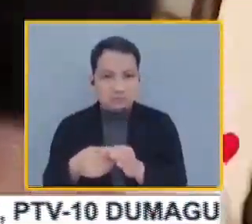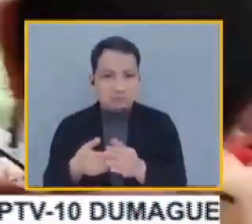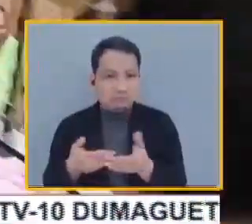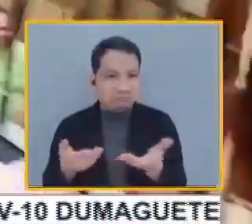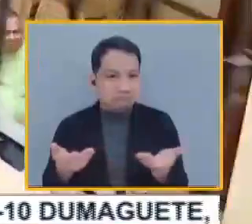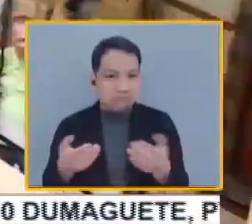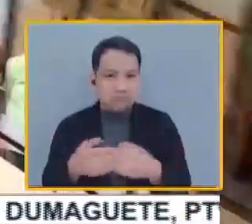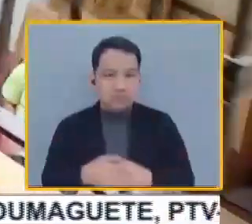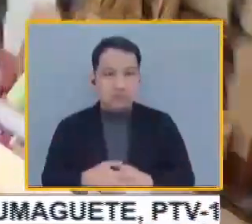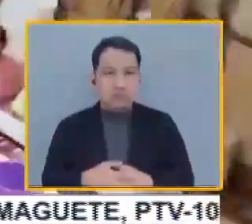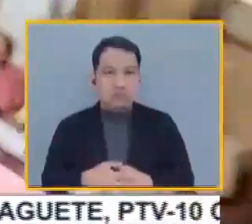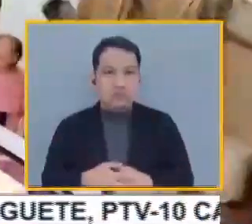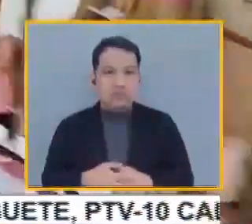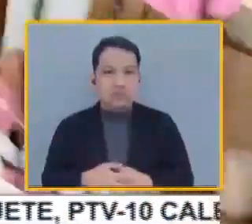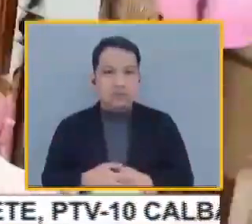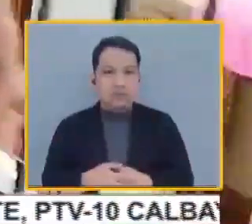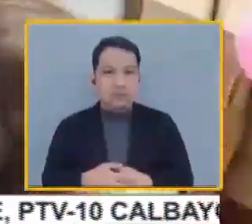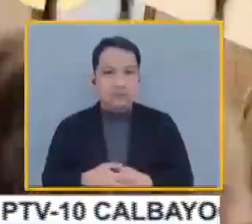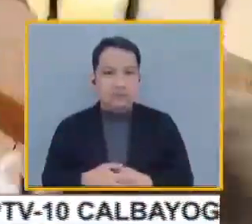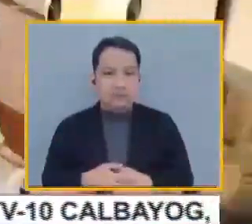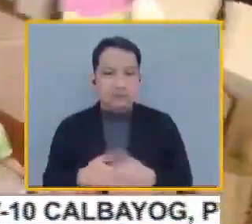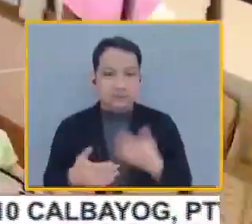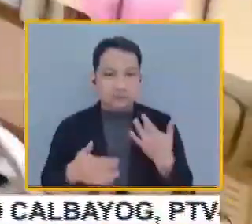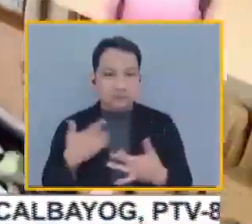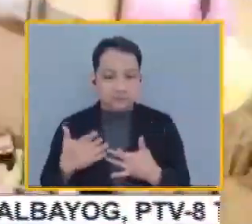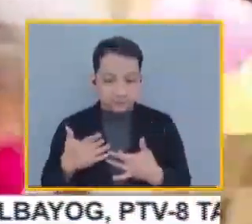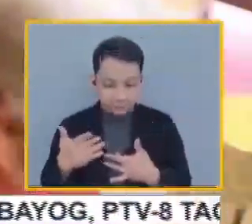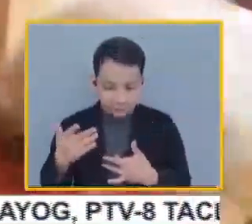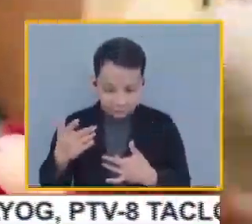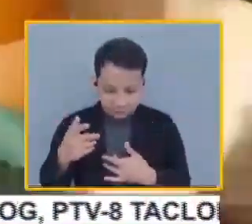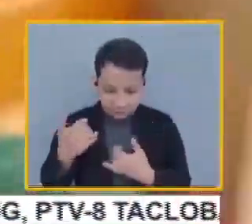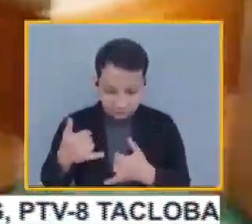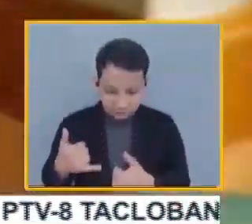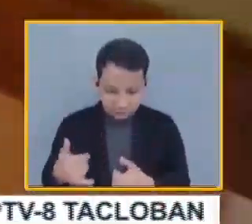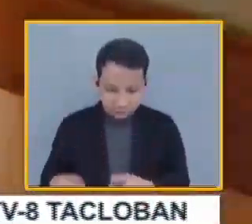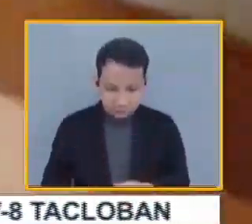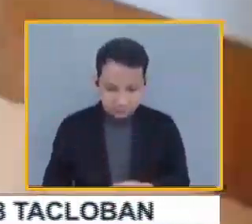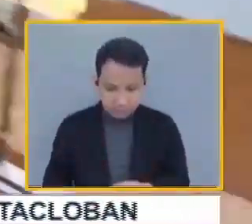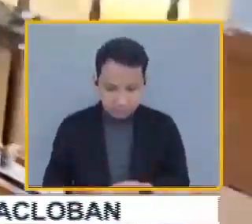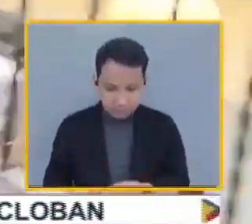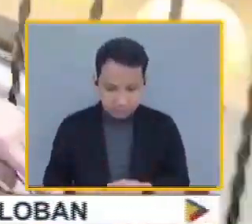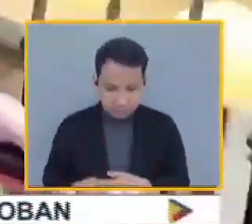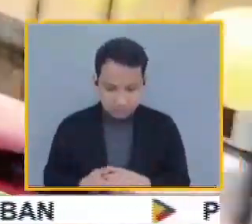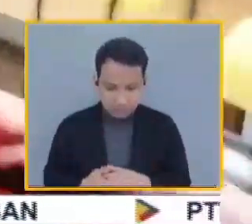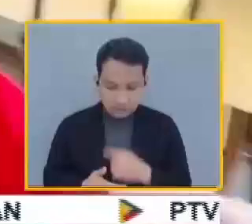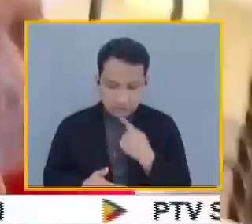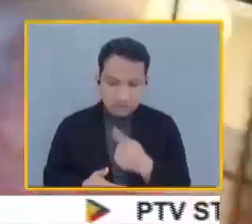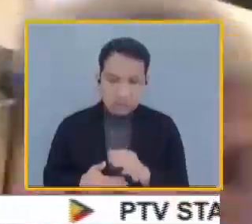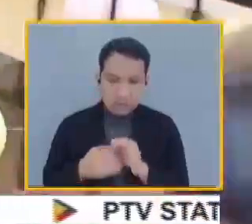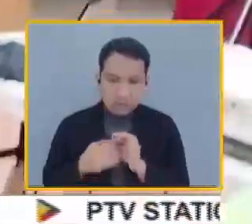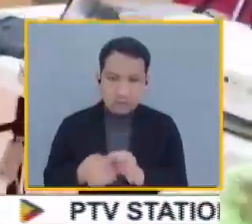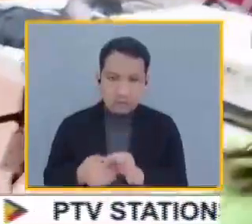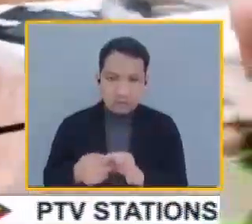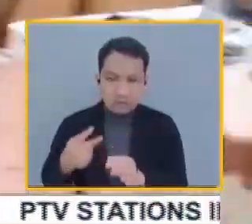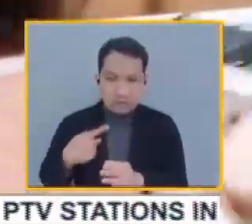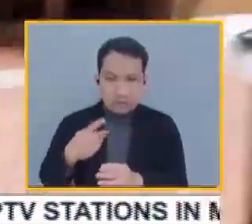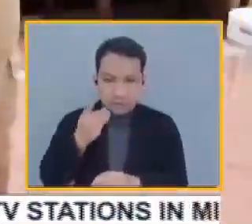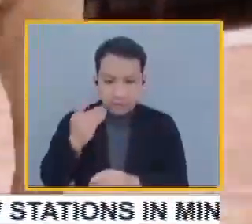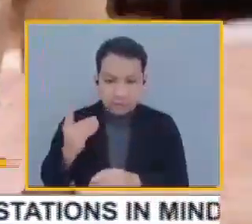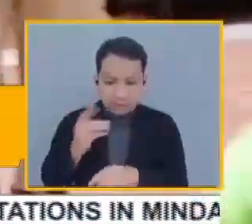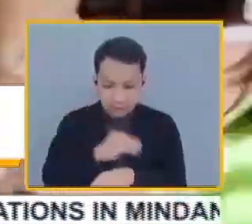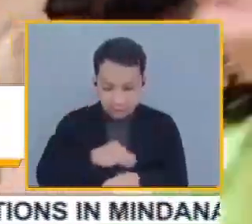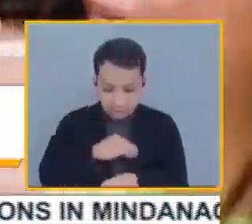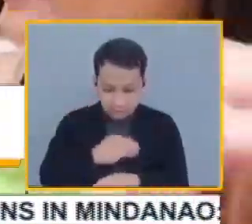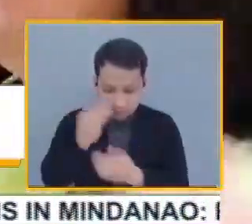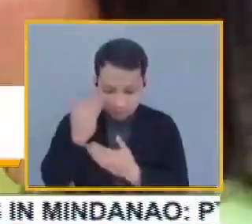elderly exciting The Parlor Gates G Dental Mission stasa